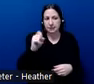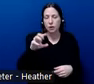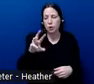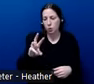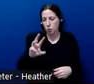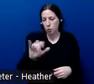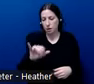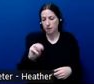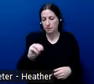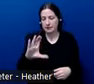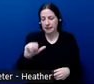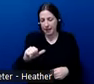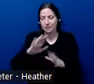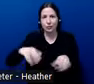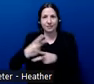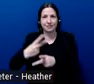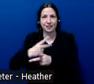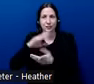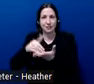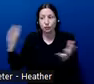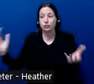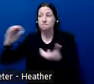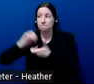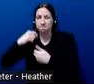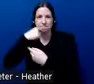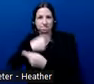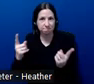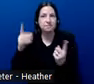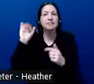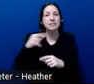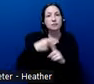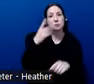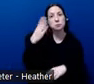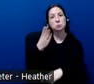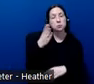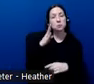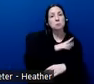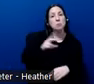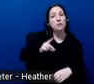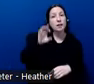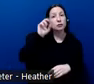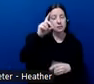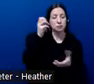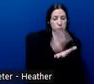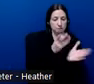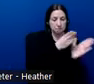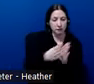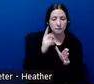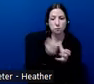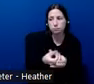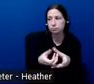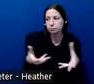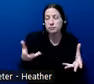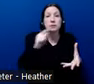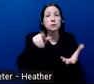is one of many resulting from a plan approved by the Burnaby Board of Education to expand space for childcare on